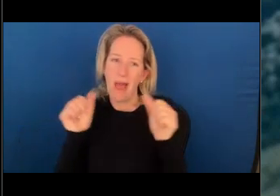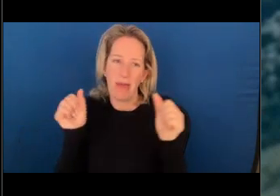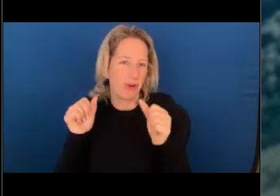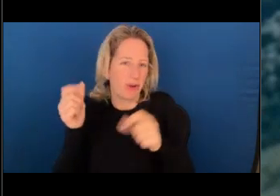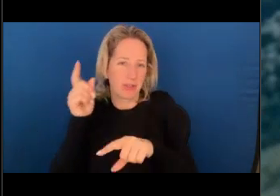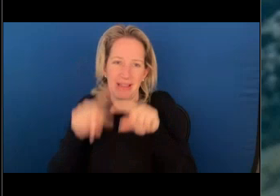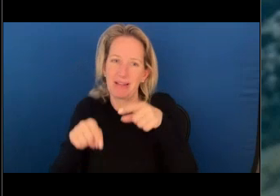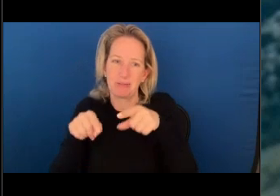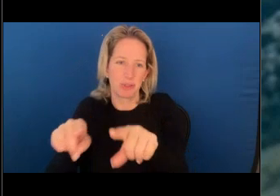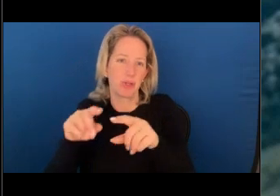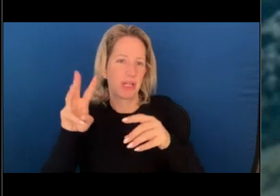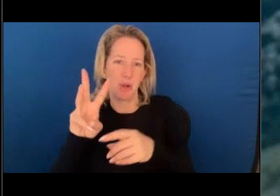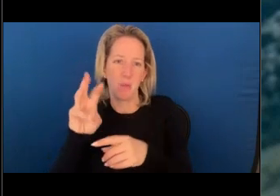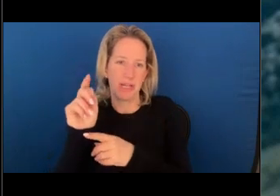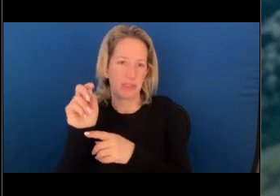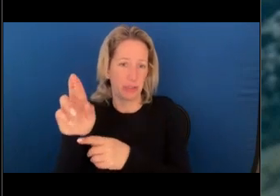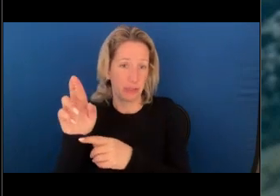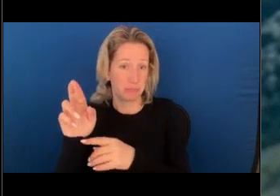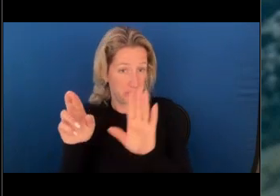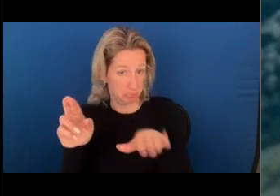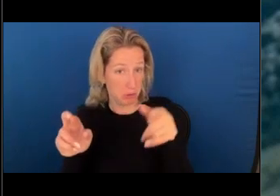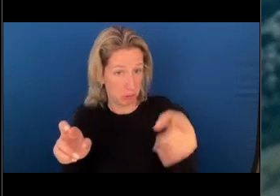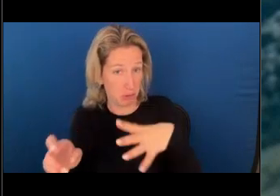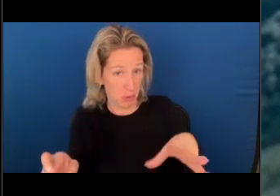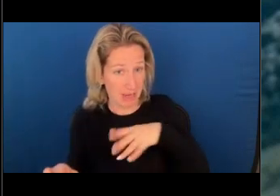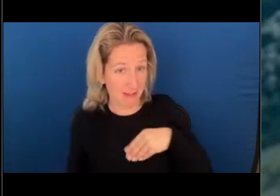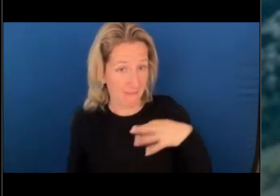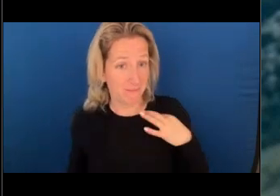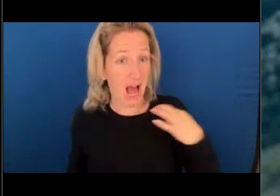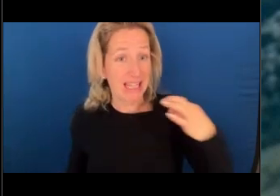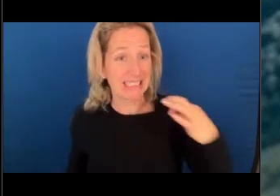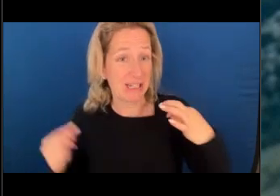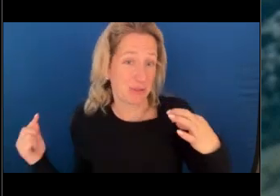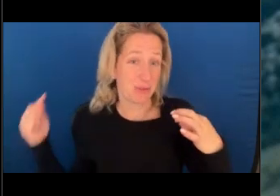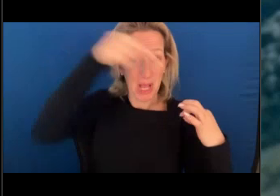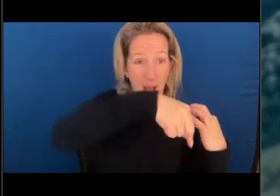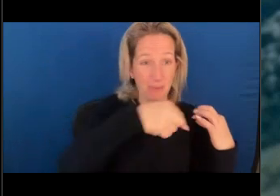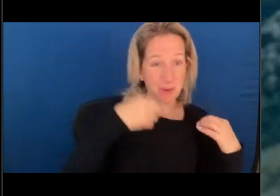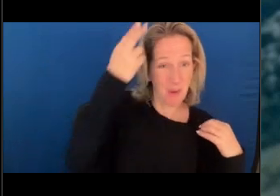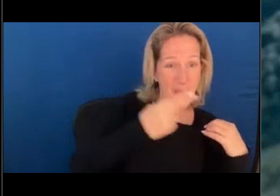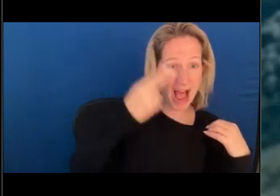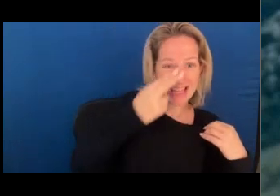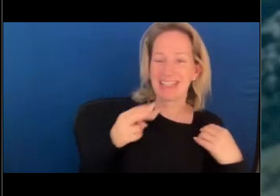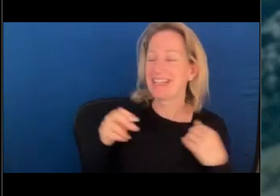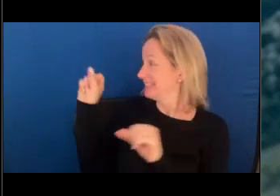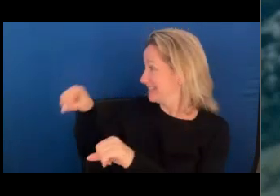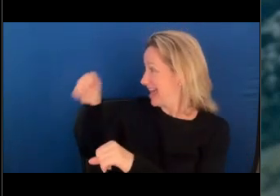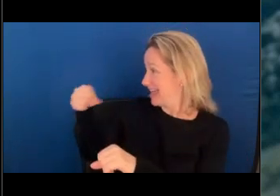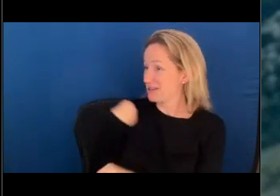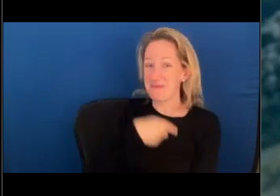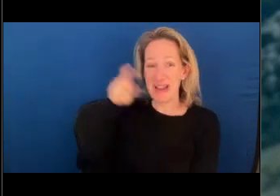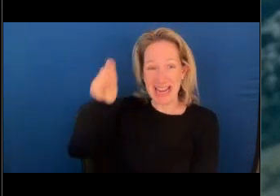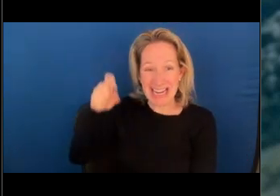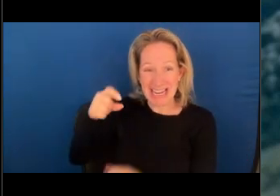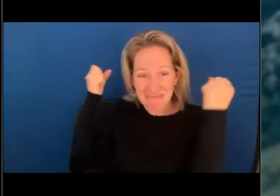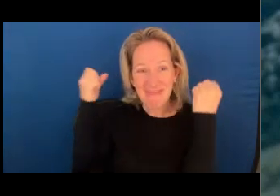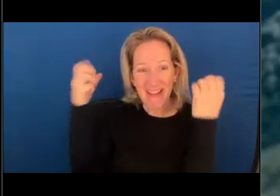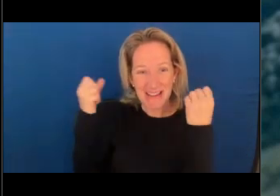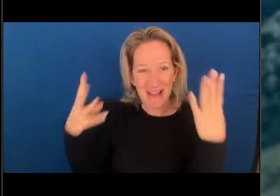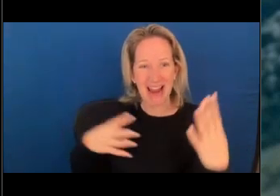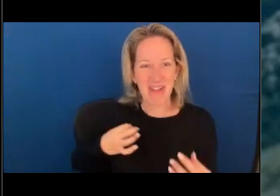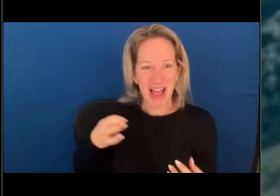work. Do you take volunteers by any chance? Yes, always. We need lots of volunteers. Everyone should come visit and help us.